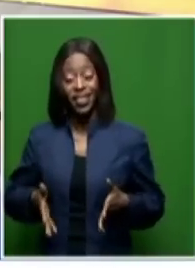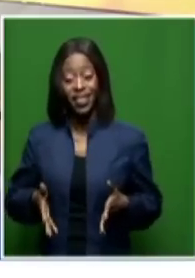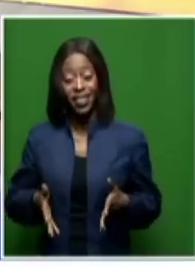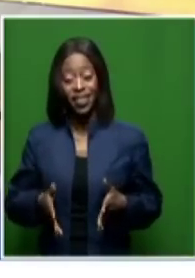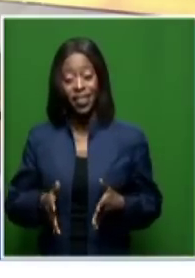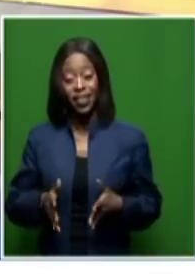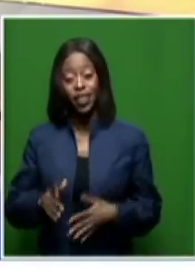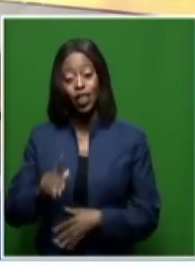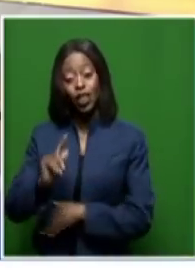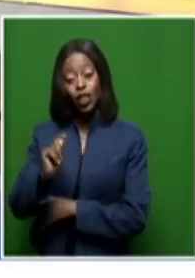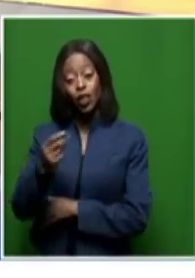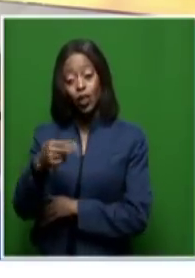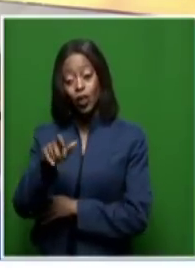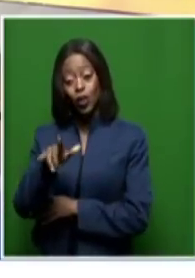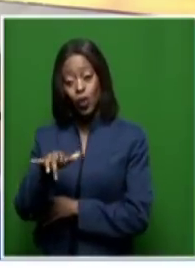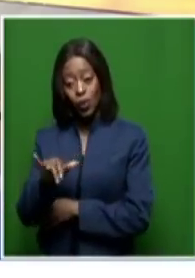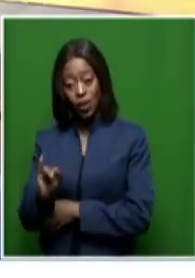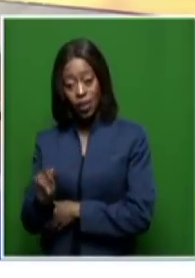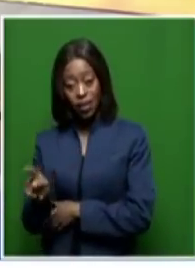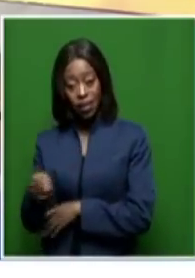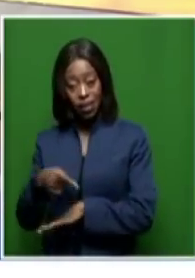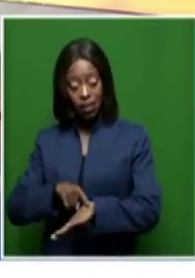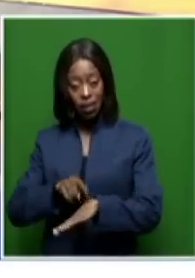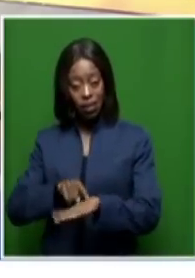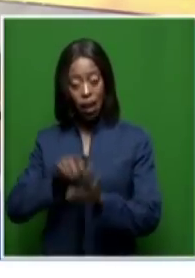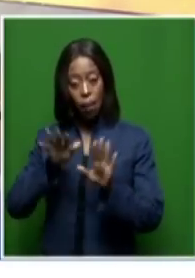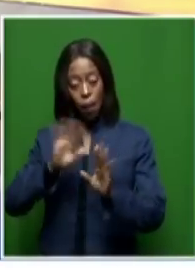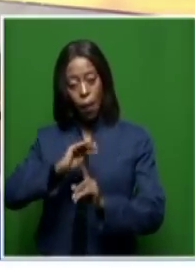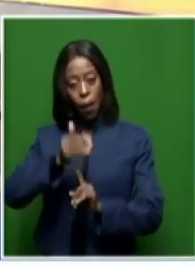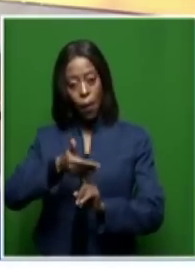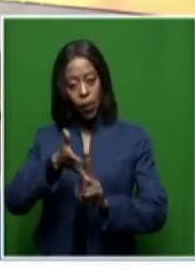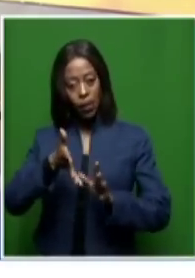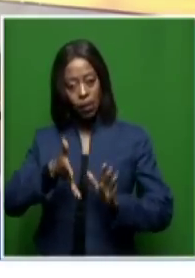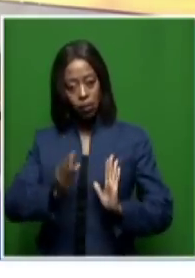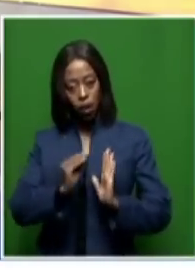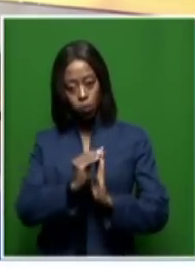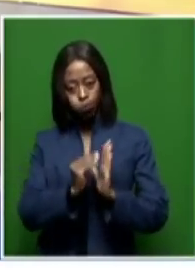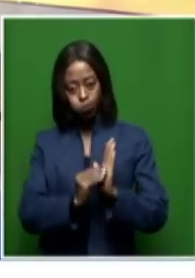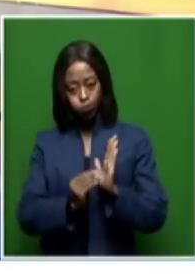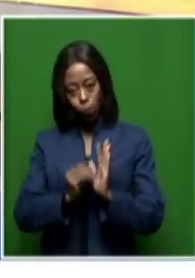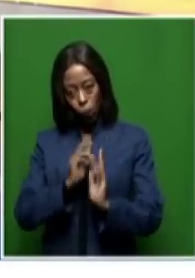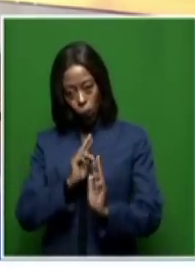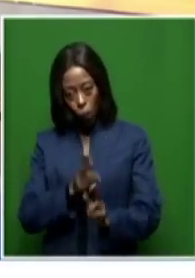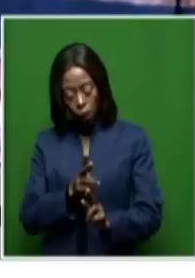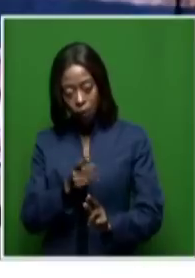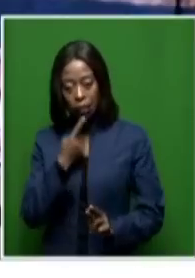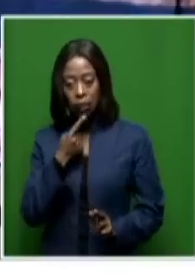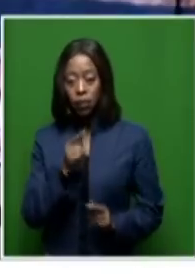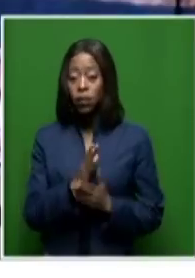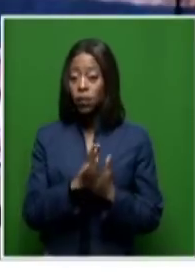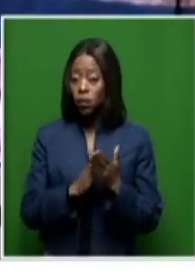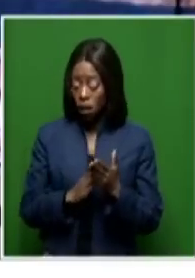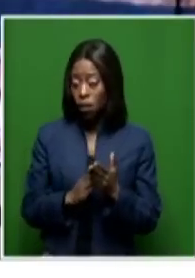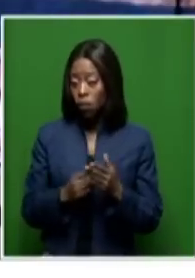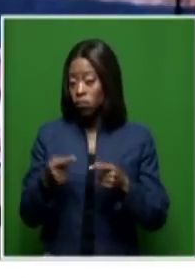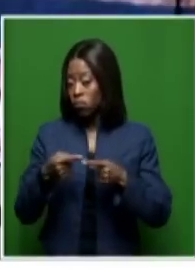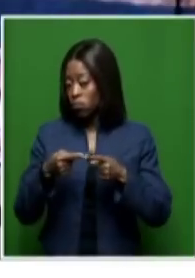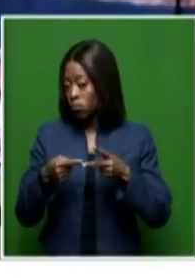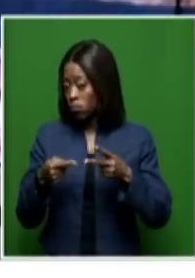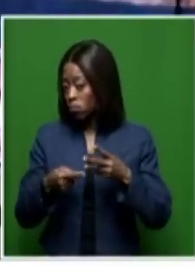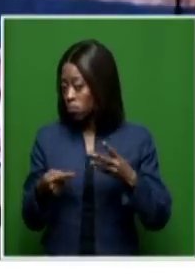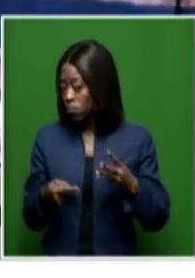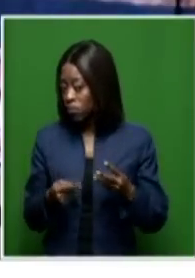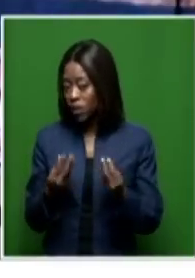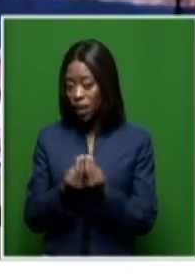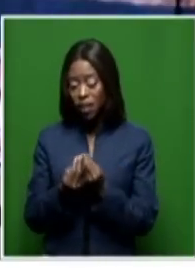Thuli Madonsela, in her 10 years public protector, did in that report indicate some of this